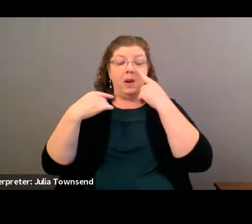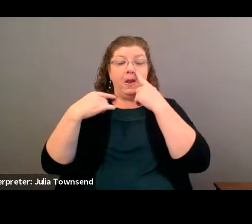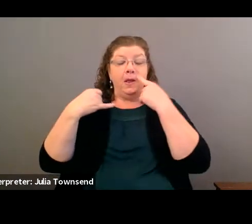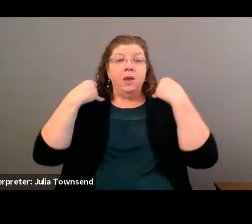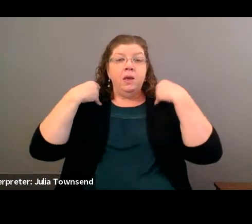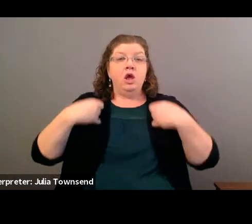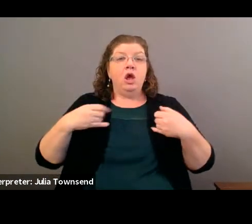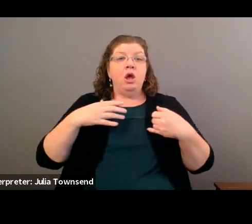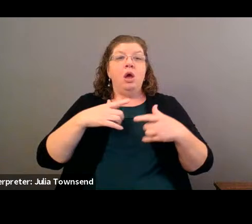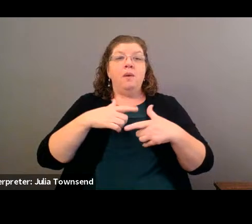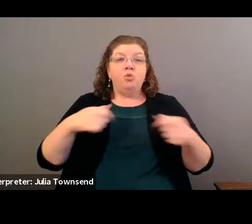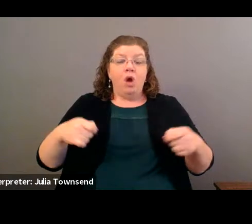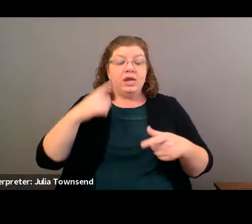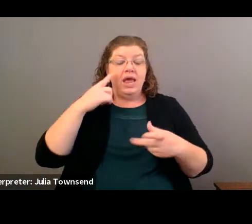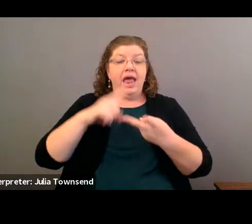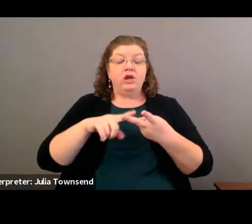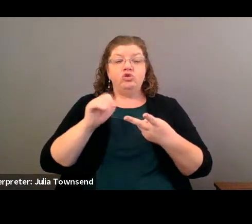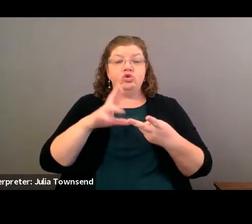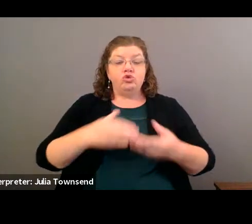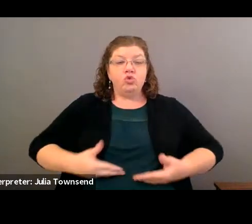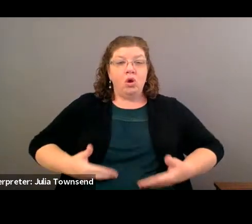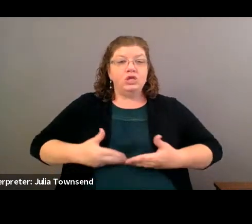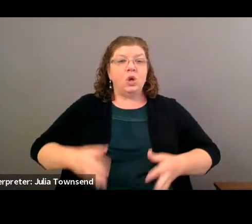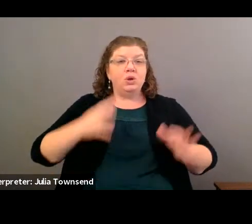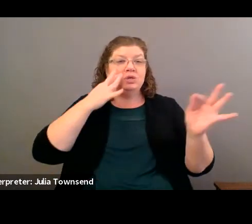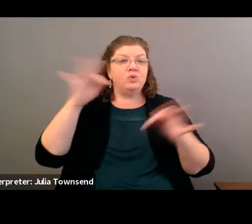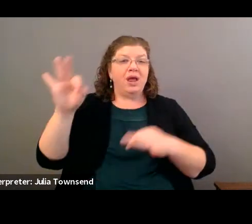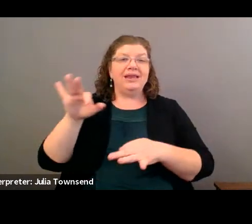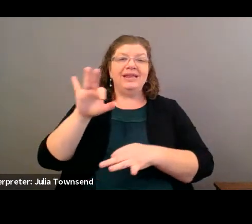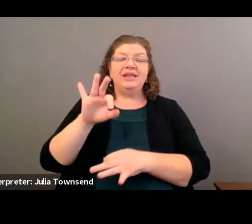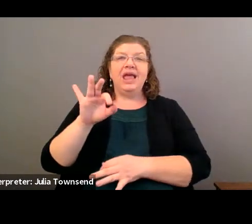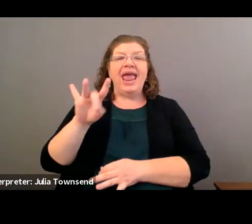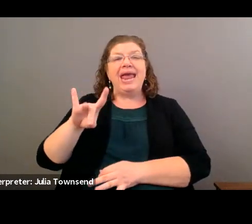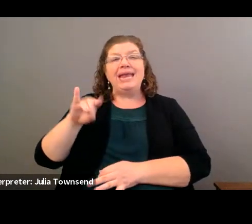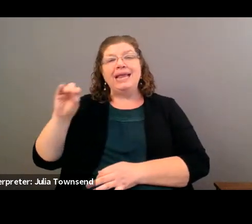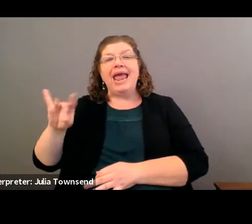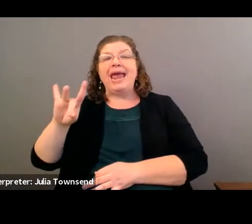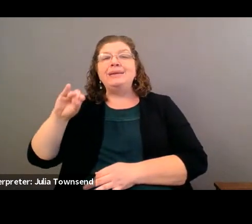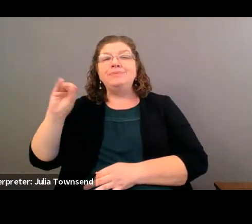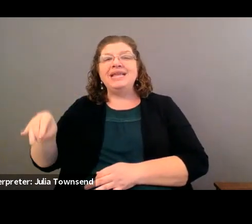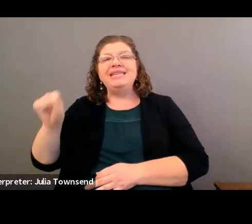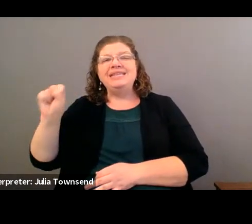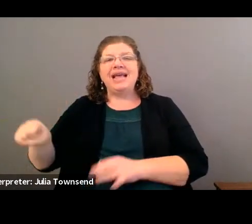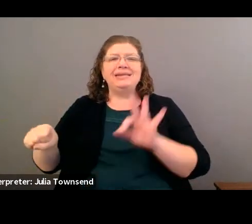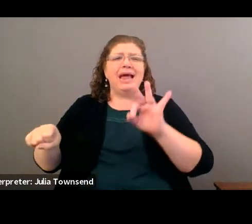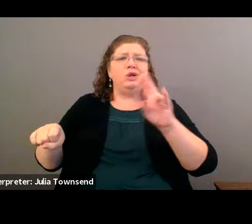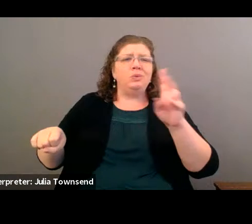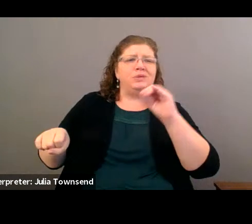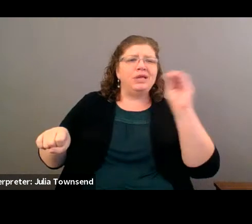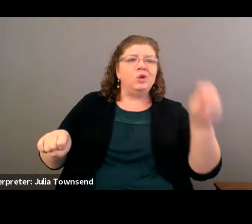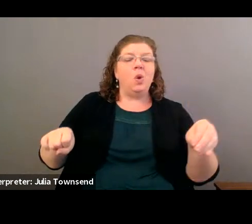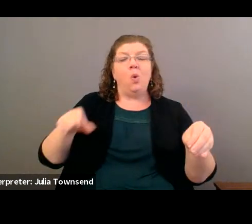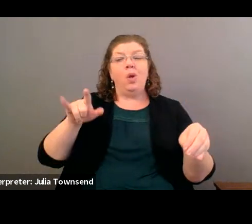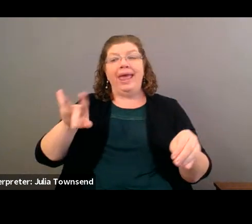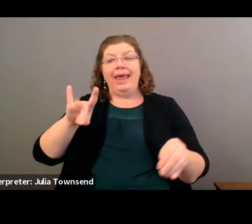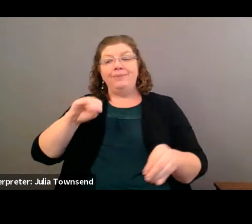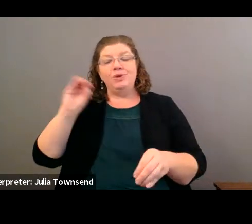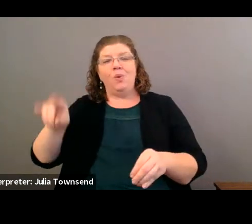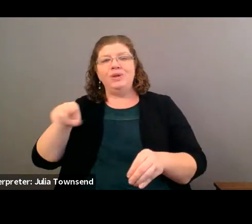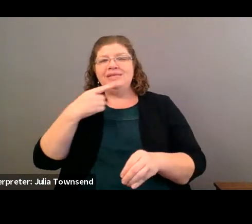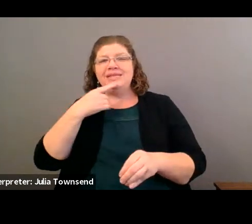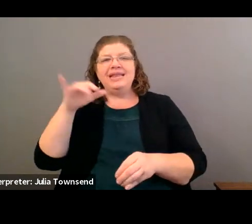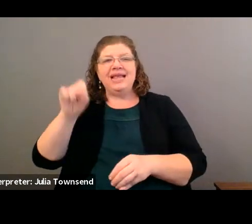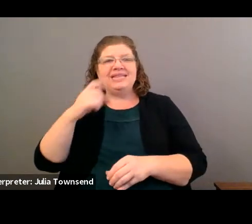distracting. 92% no. 8% said yes, but only when teachers made a big deal out of it in class. There have also been issues